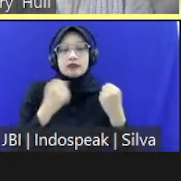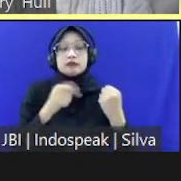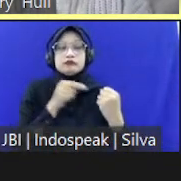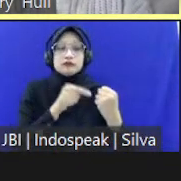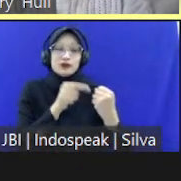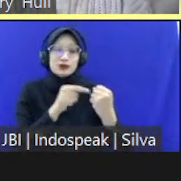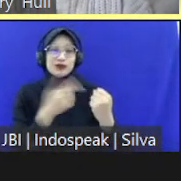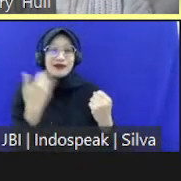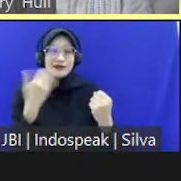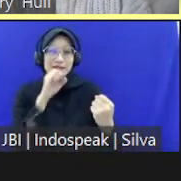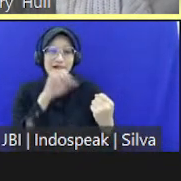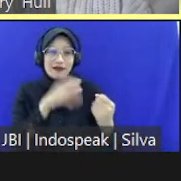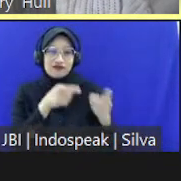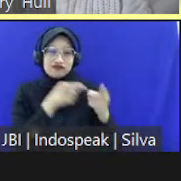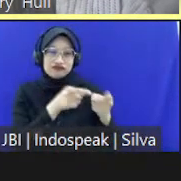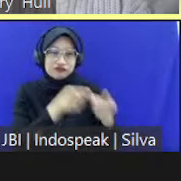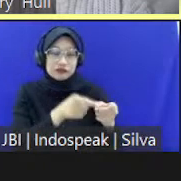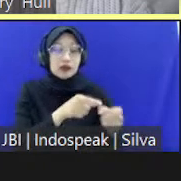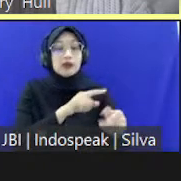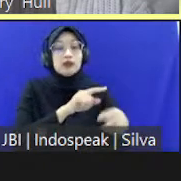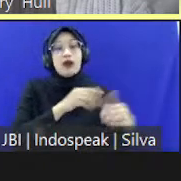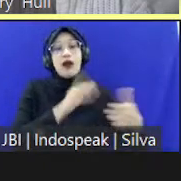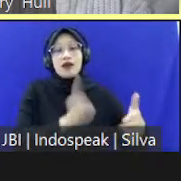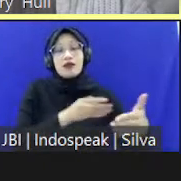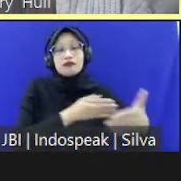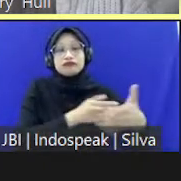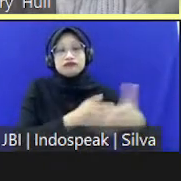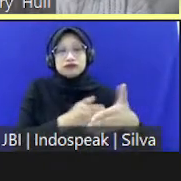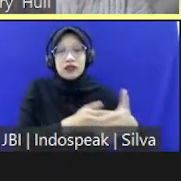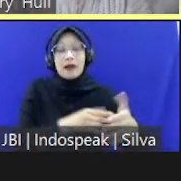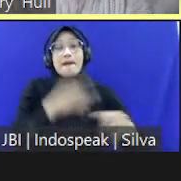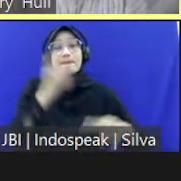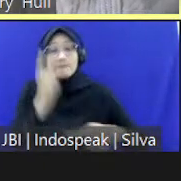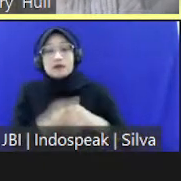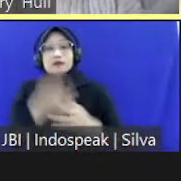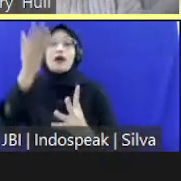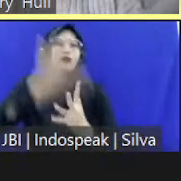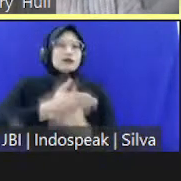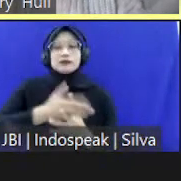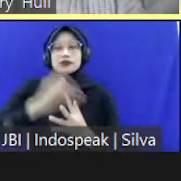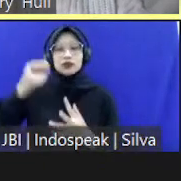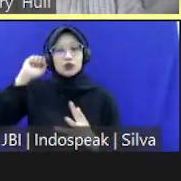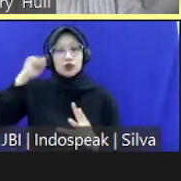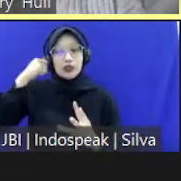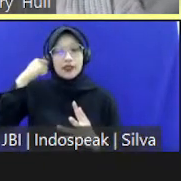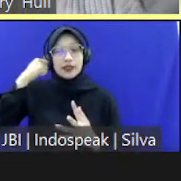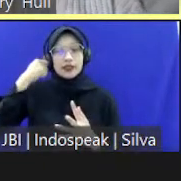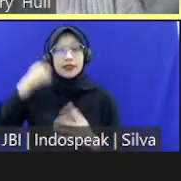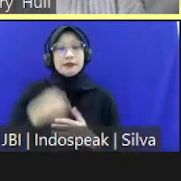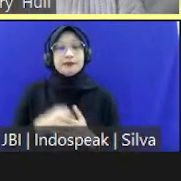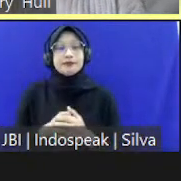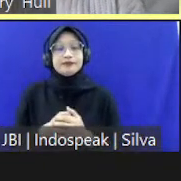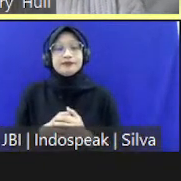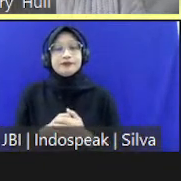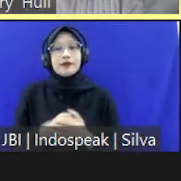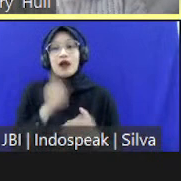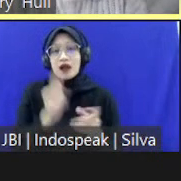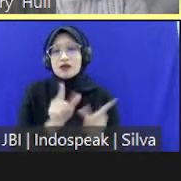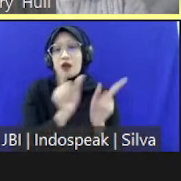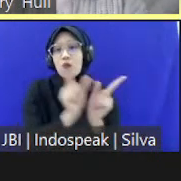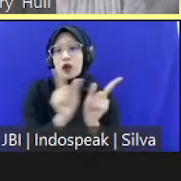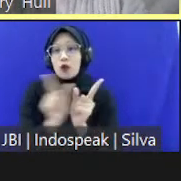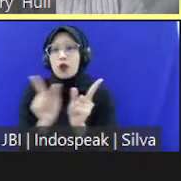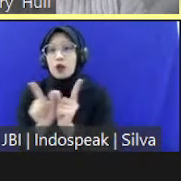but they're increasingly difficult to access. There are some wonderful web pages